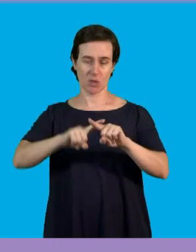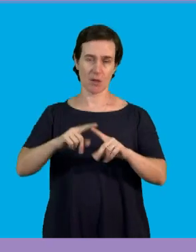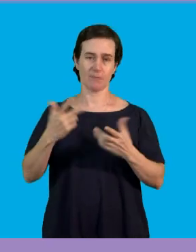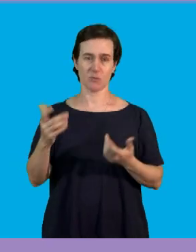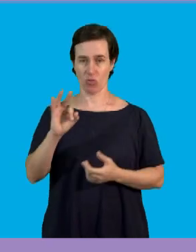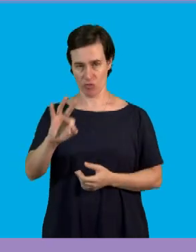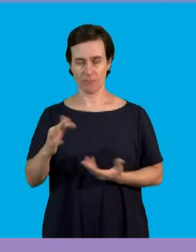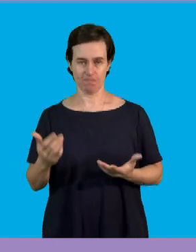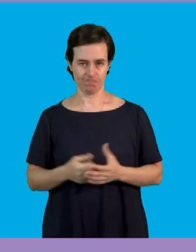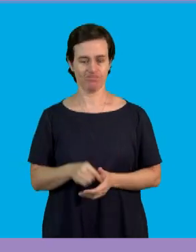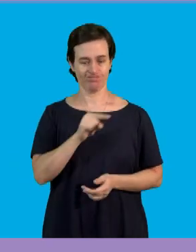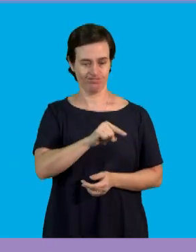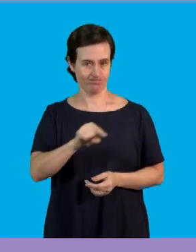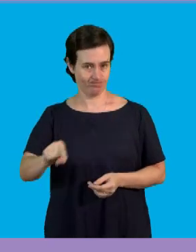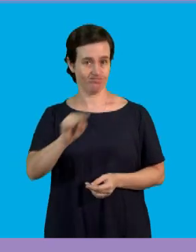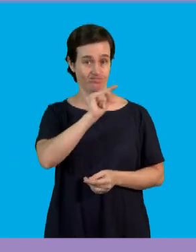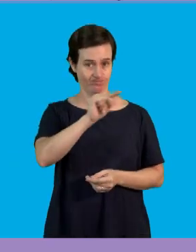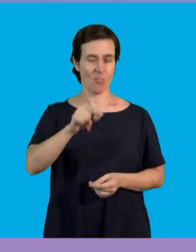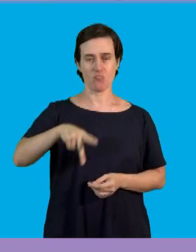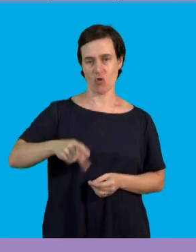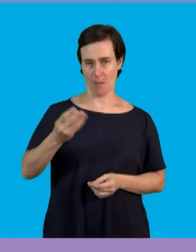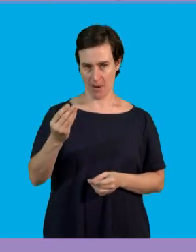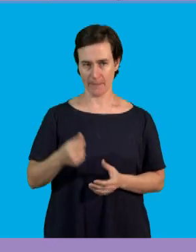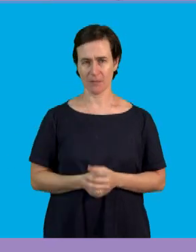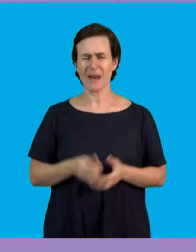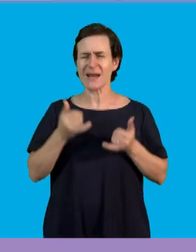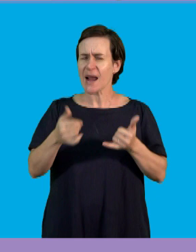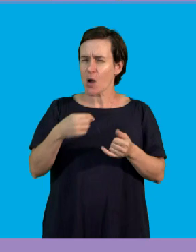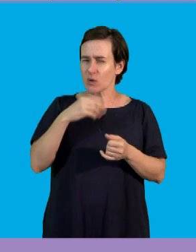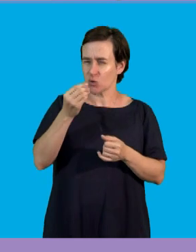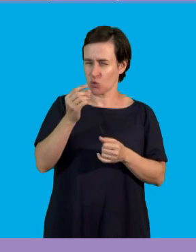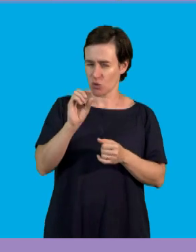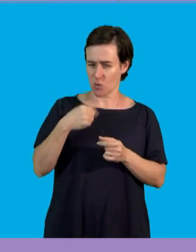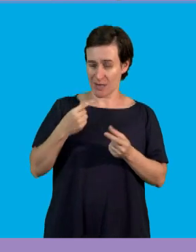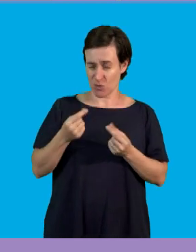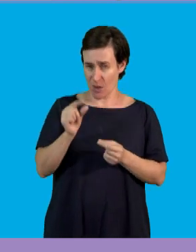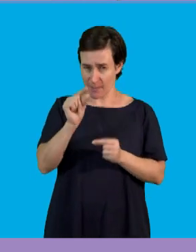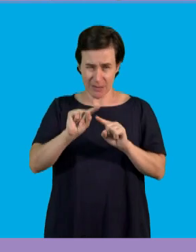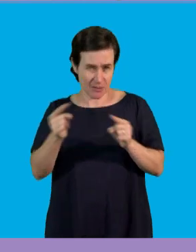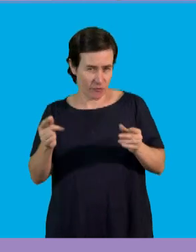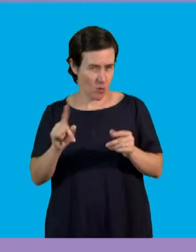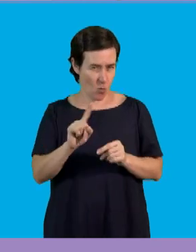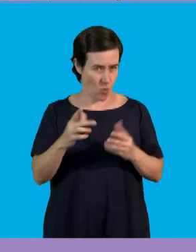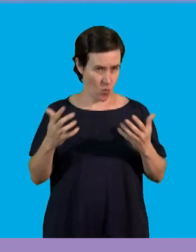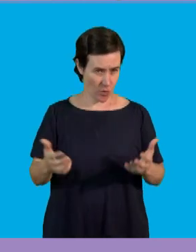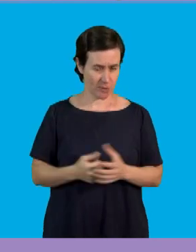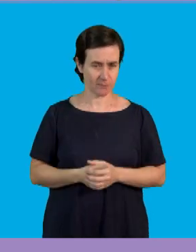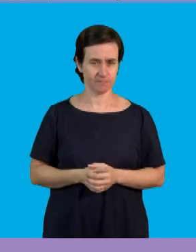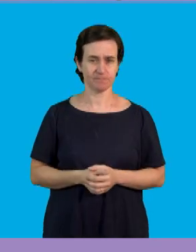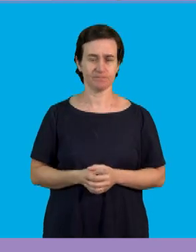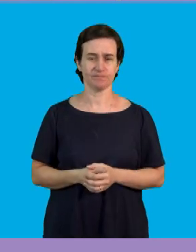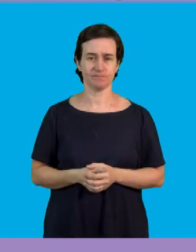2 multiplied by 3. So what do we do different when it comes to the highest common